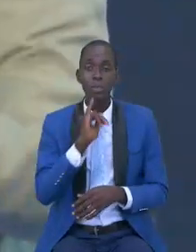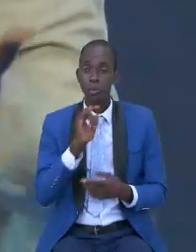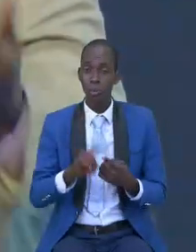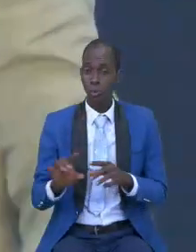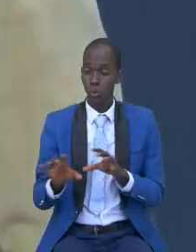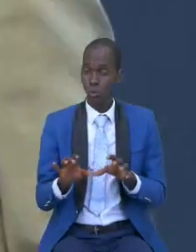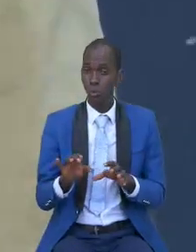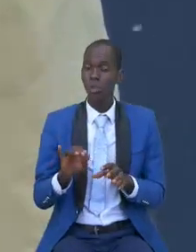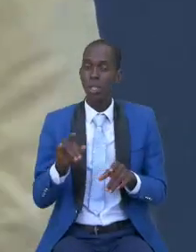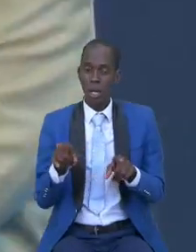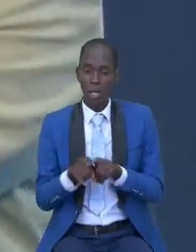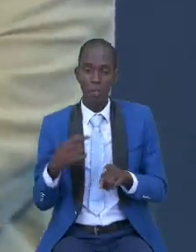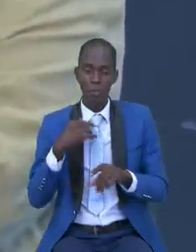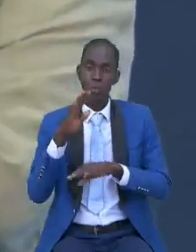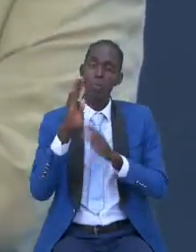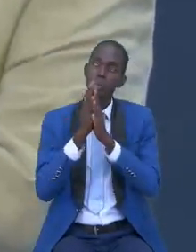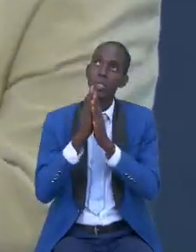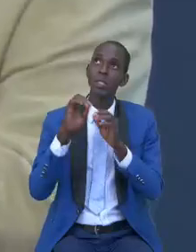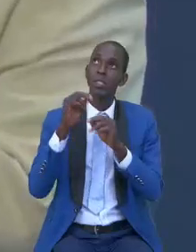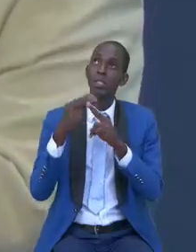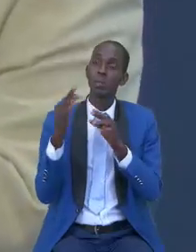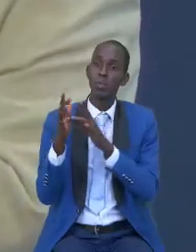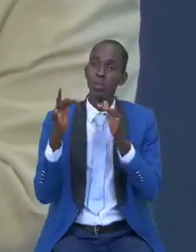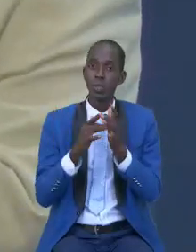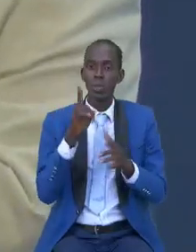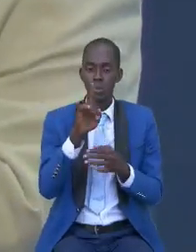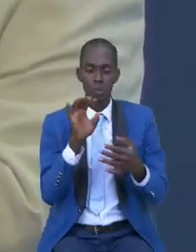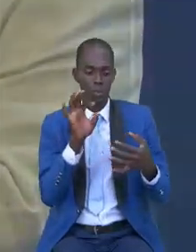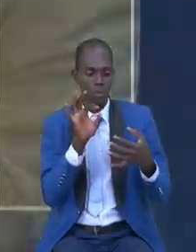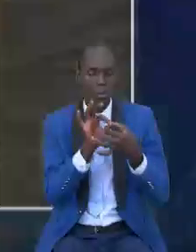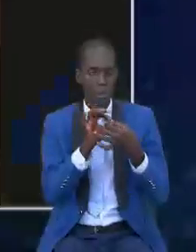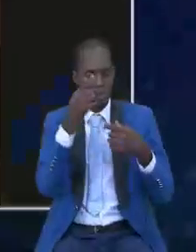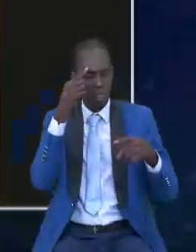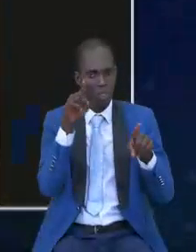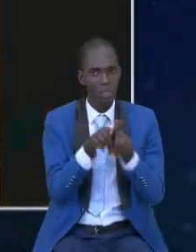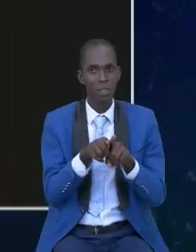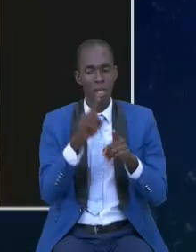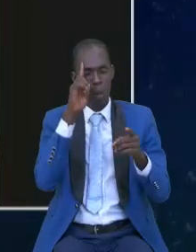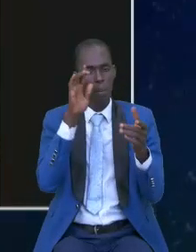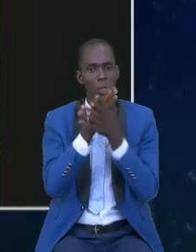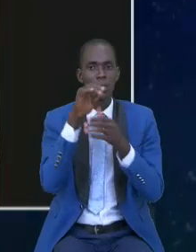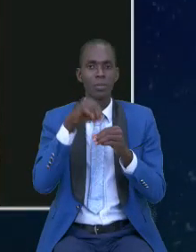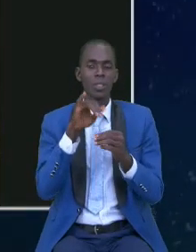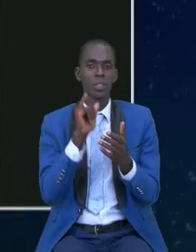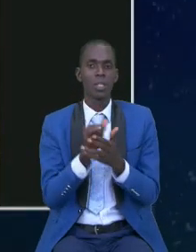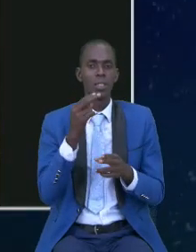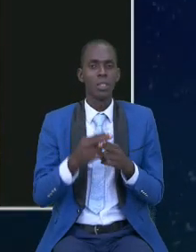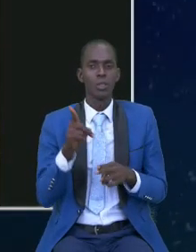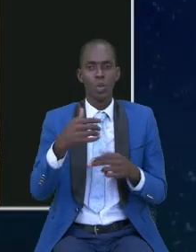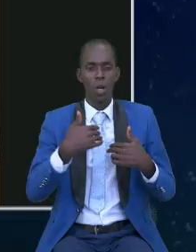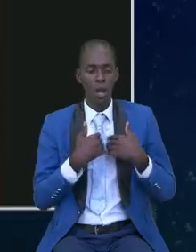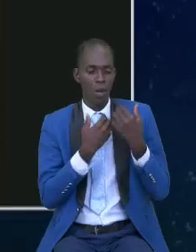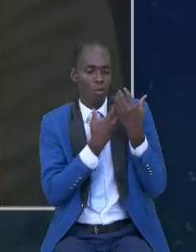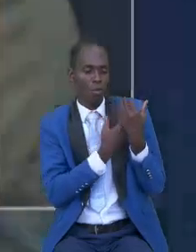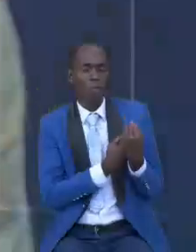we mention the name of Jesus, you connect with that name. You believe in that name. And you have confidence